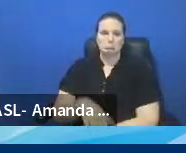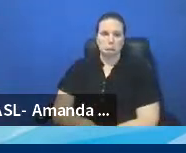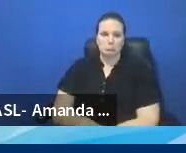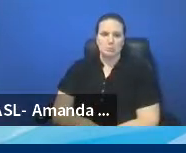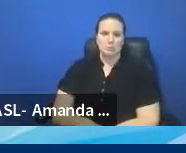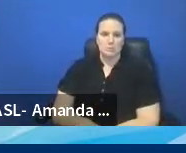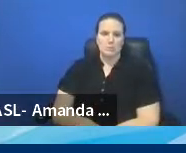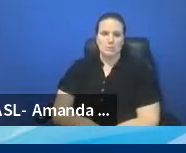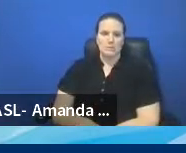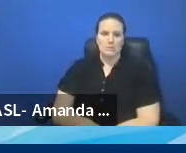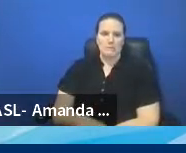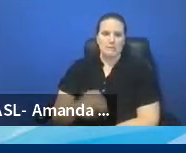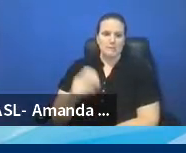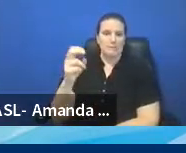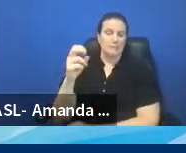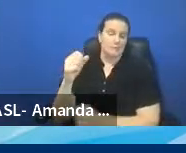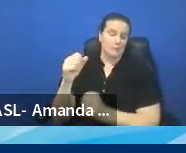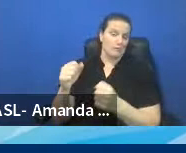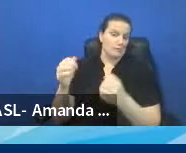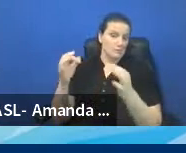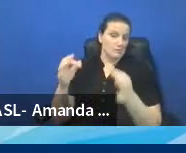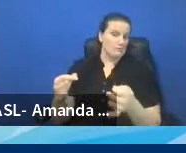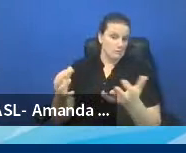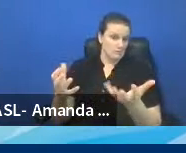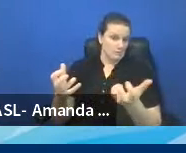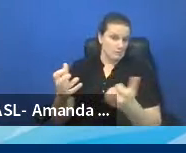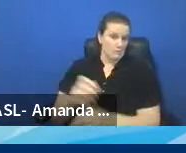But the transportation commissions could decide to.